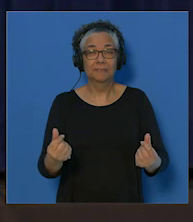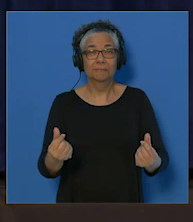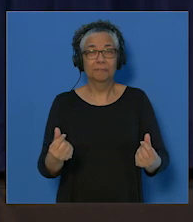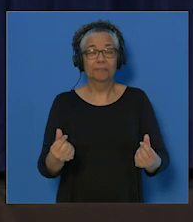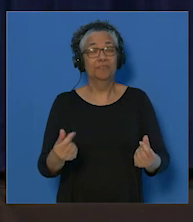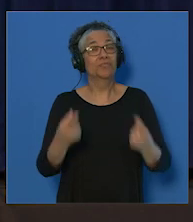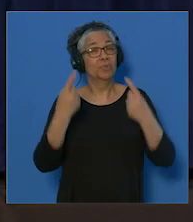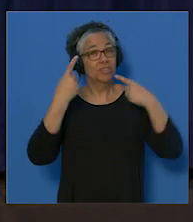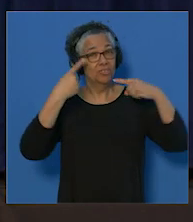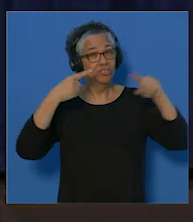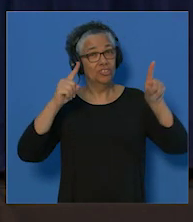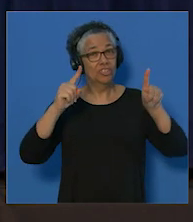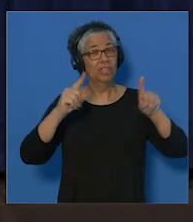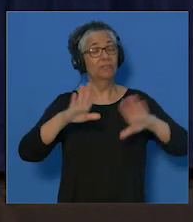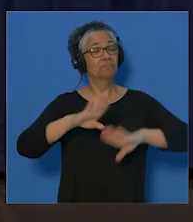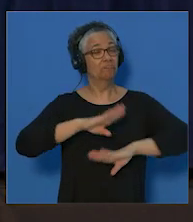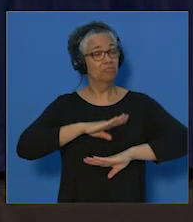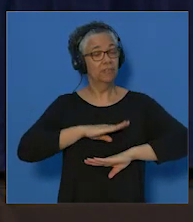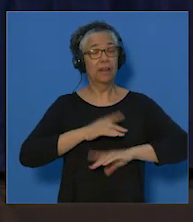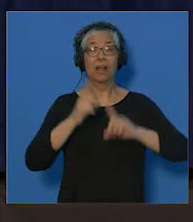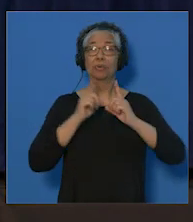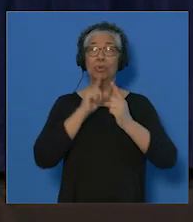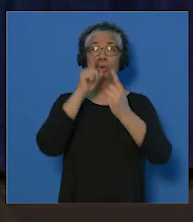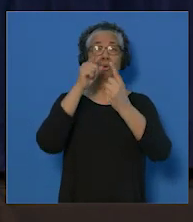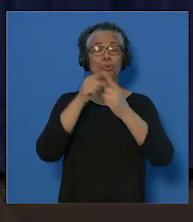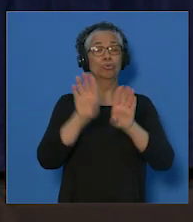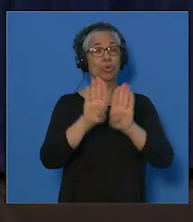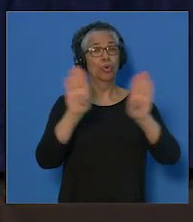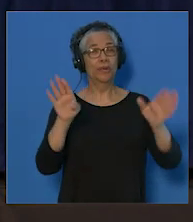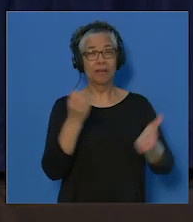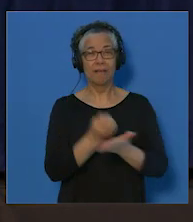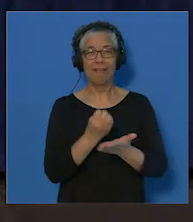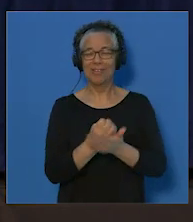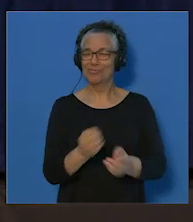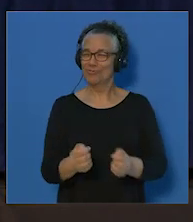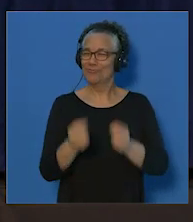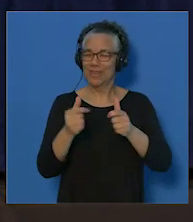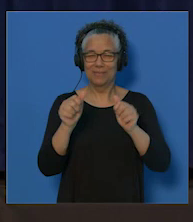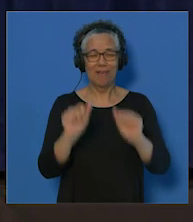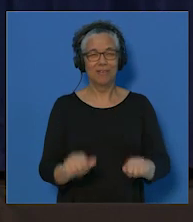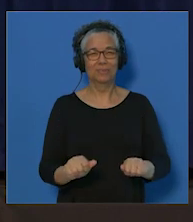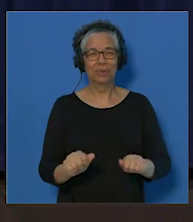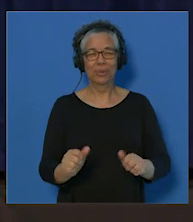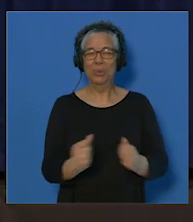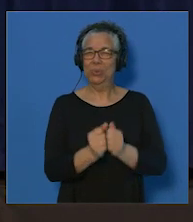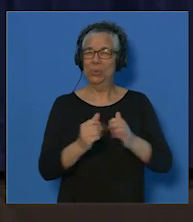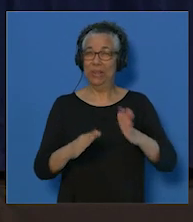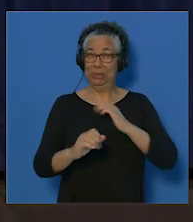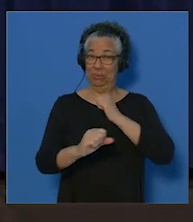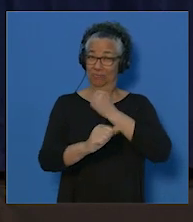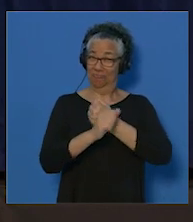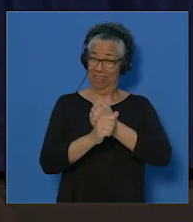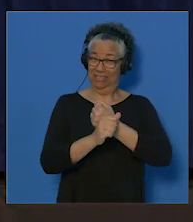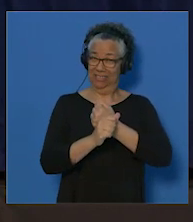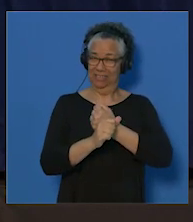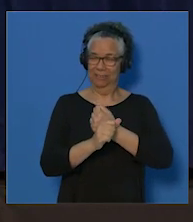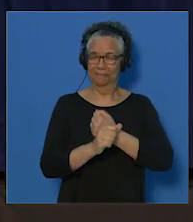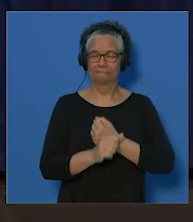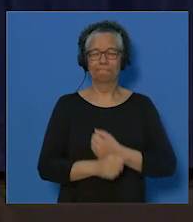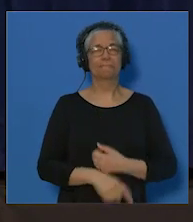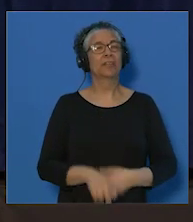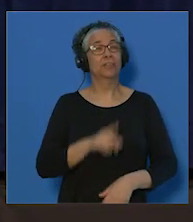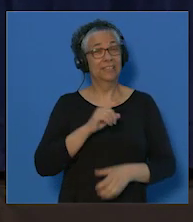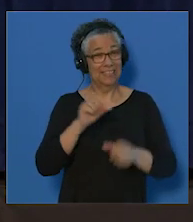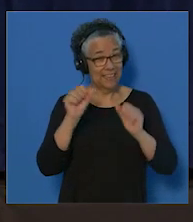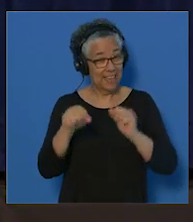our goal of opening our economy as quickly as possible while mitigating any risks. And certainly, technology that can